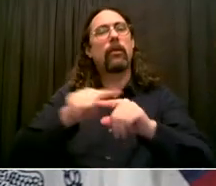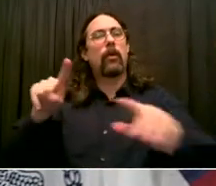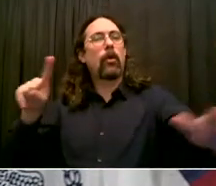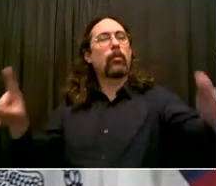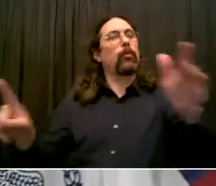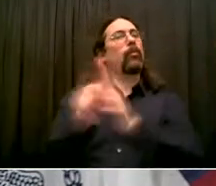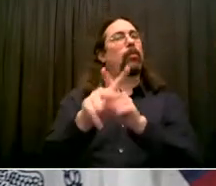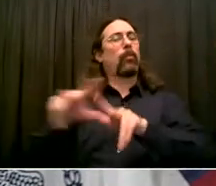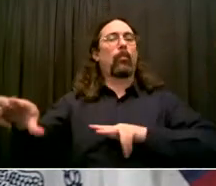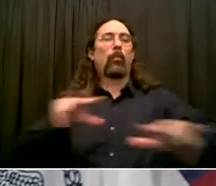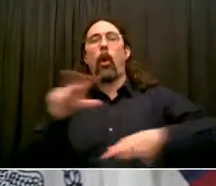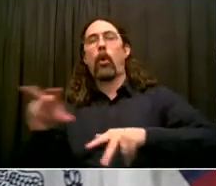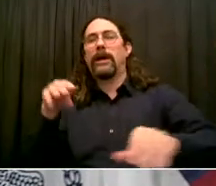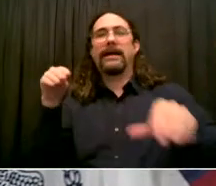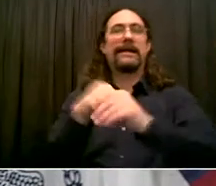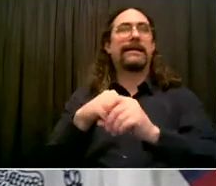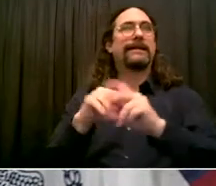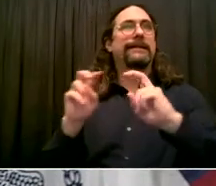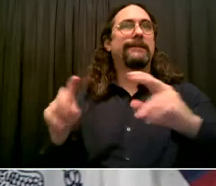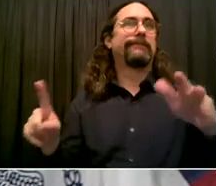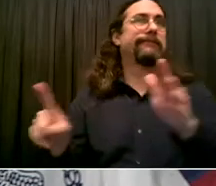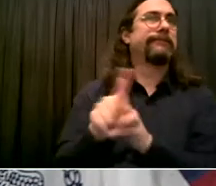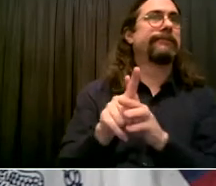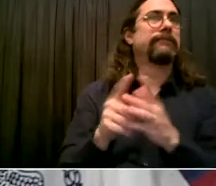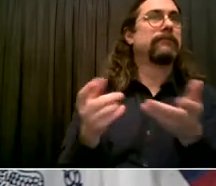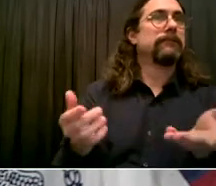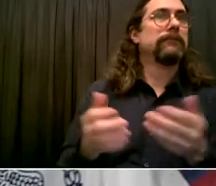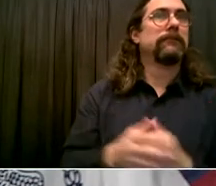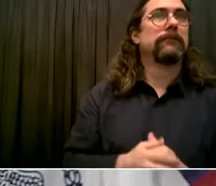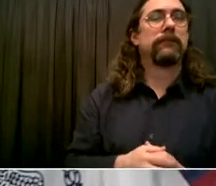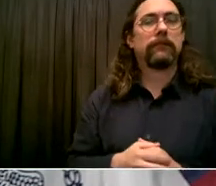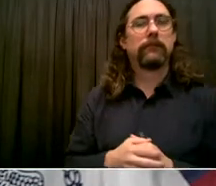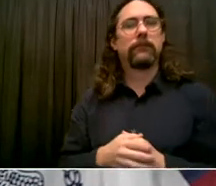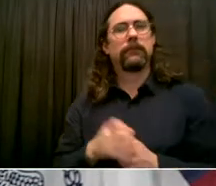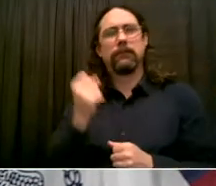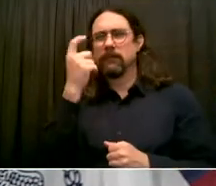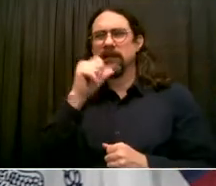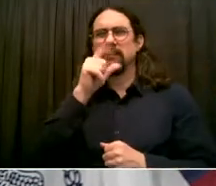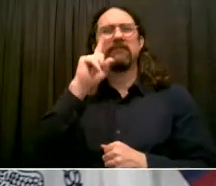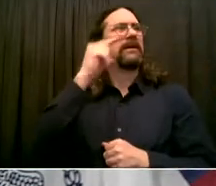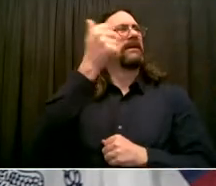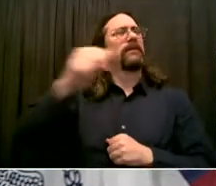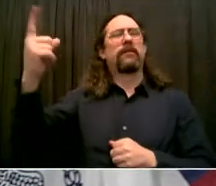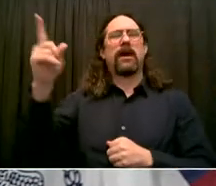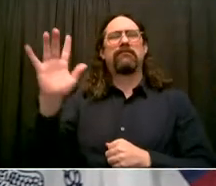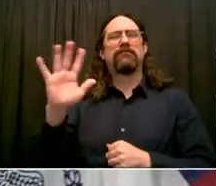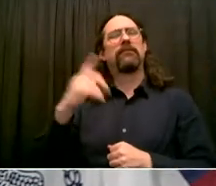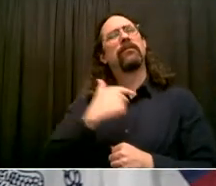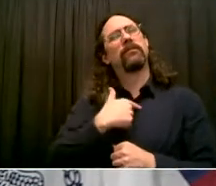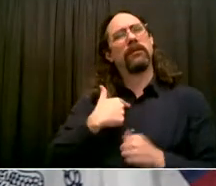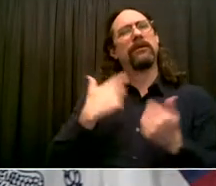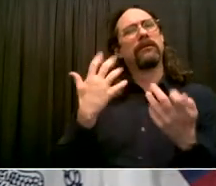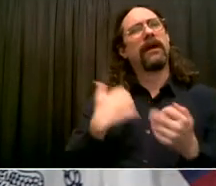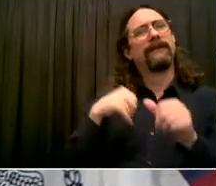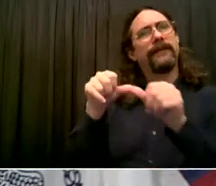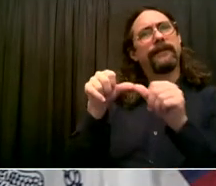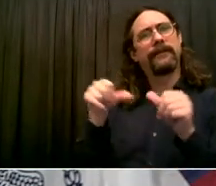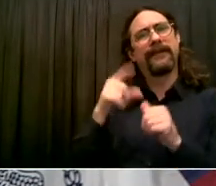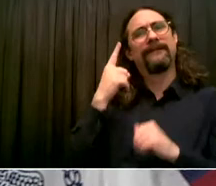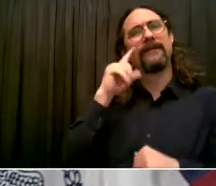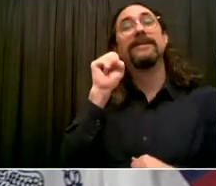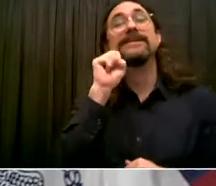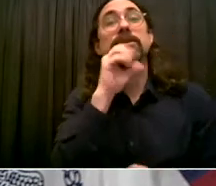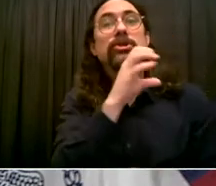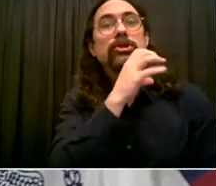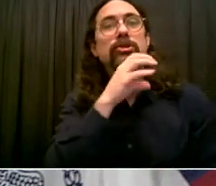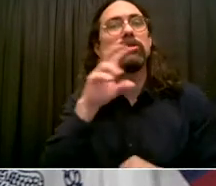is lines. And you've raised good concerns about lines and putting seniors in a tough situation, and obviously we're concerned about people being in close proximity.